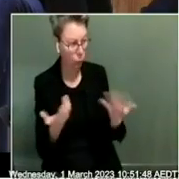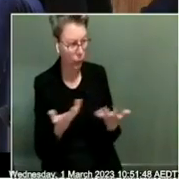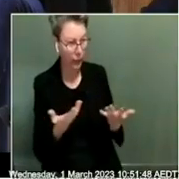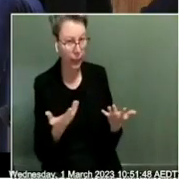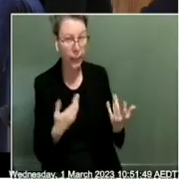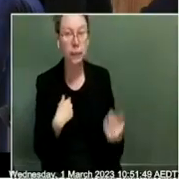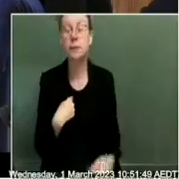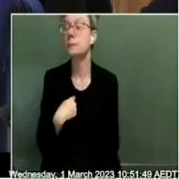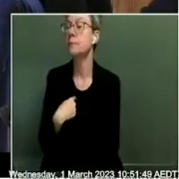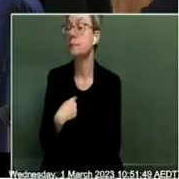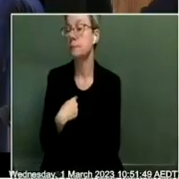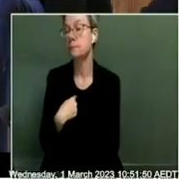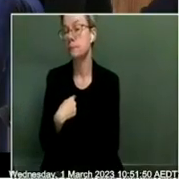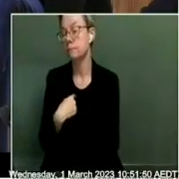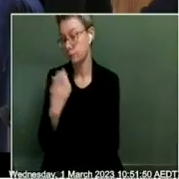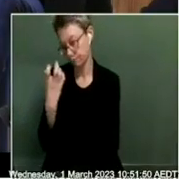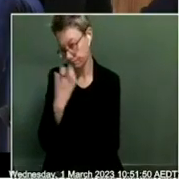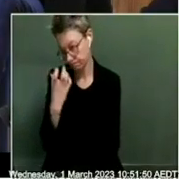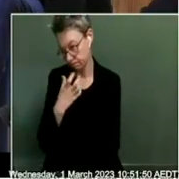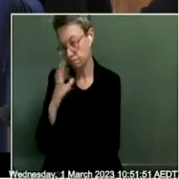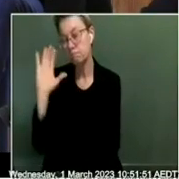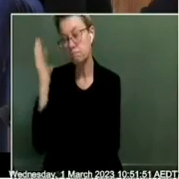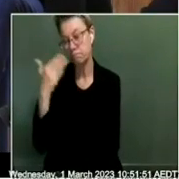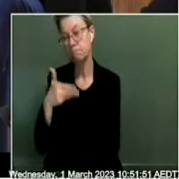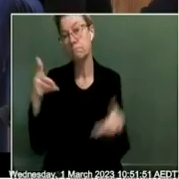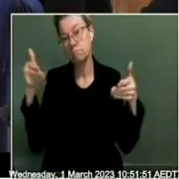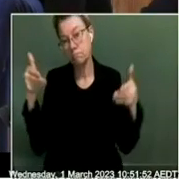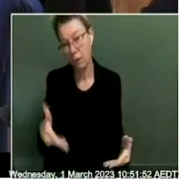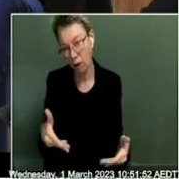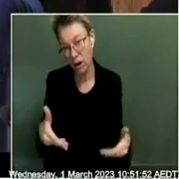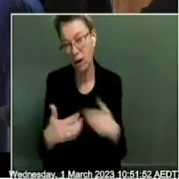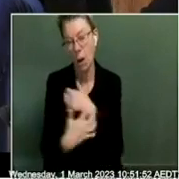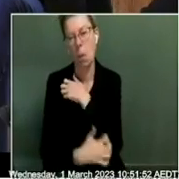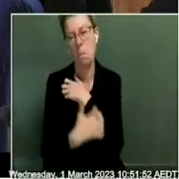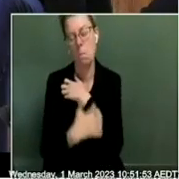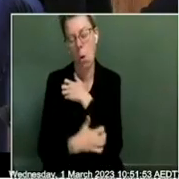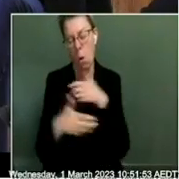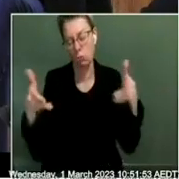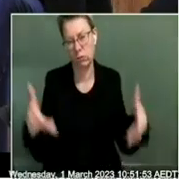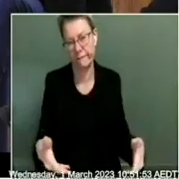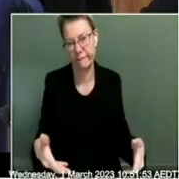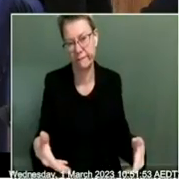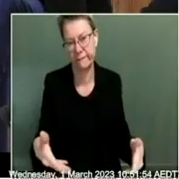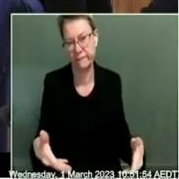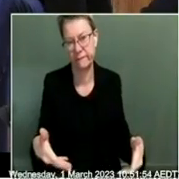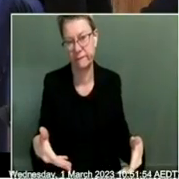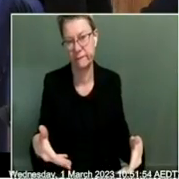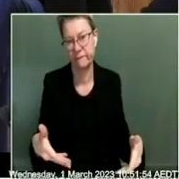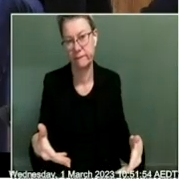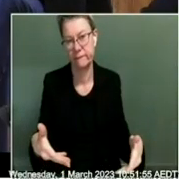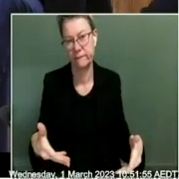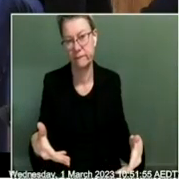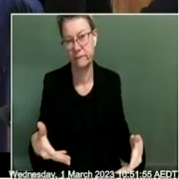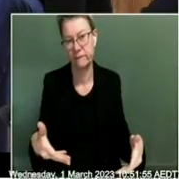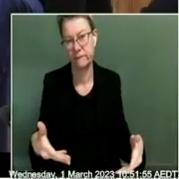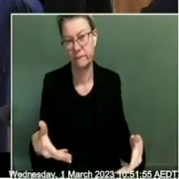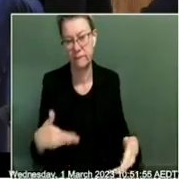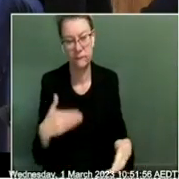had to bury him in a pauper's grave. Mm. That, she was devastated. She didn't speak. There was just this silence. And I was